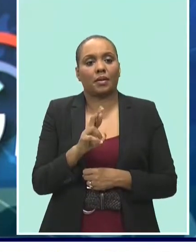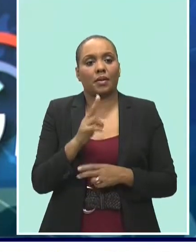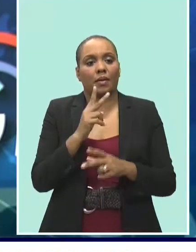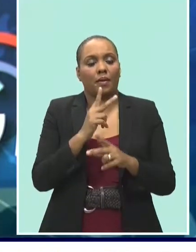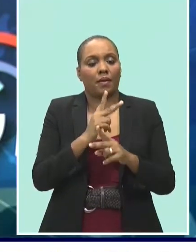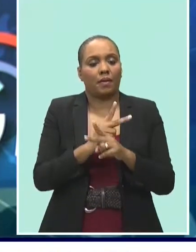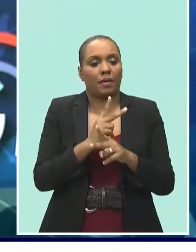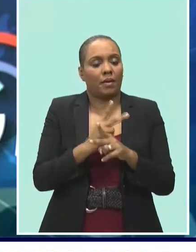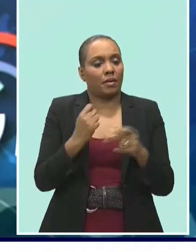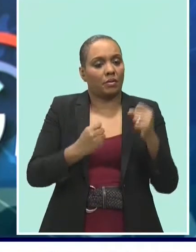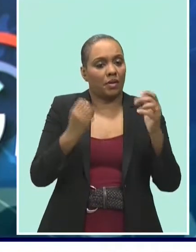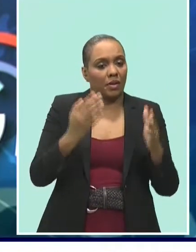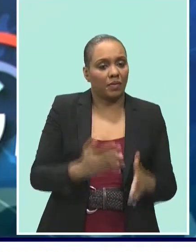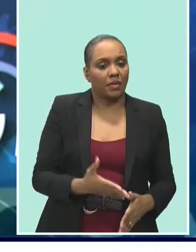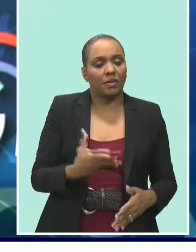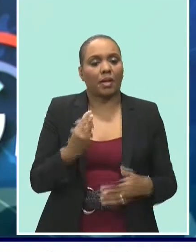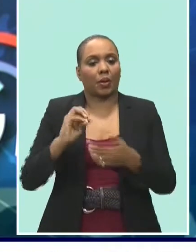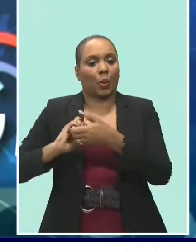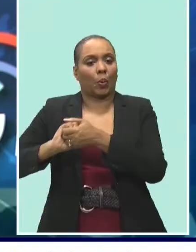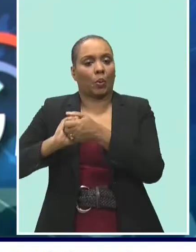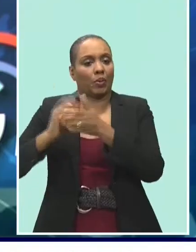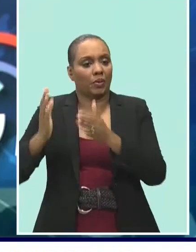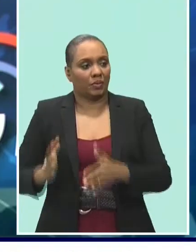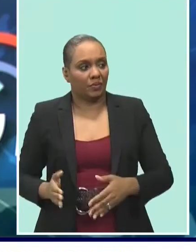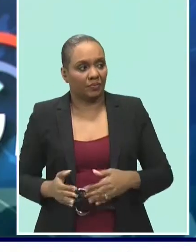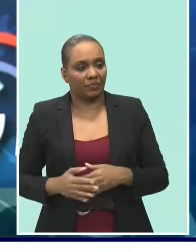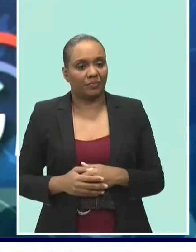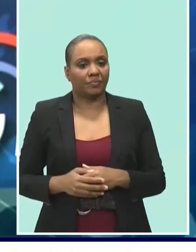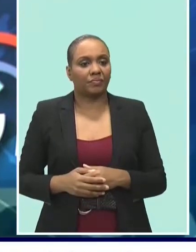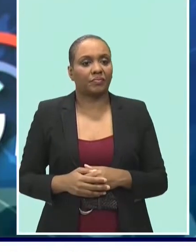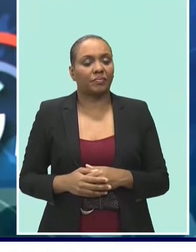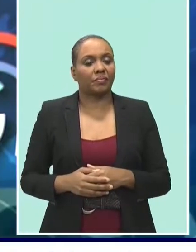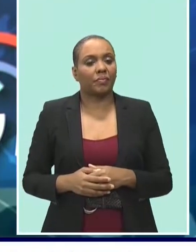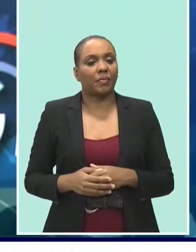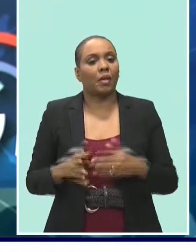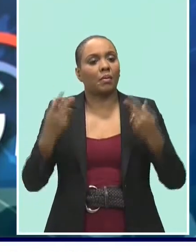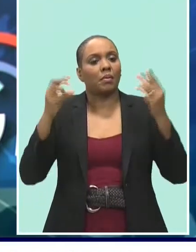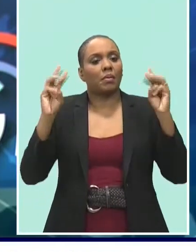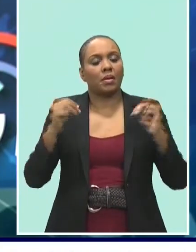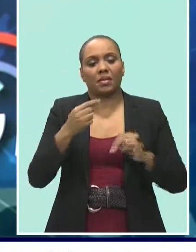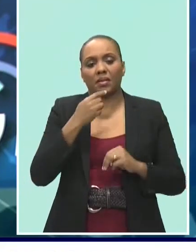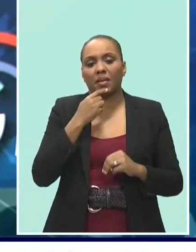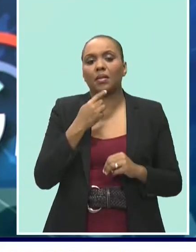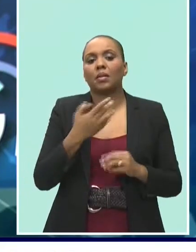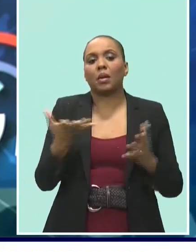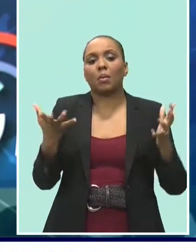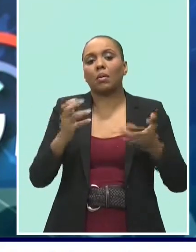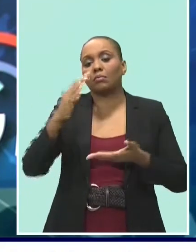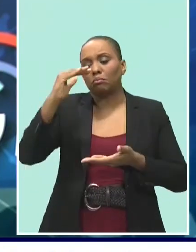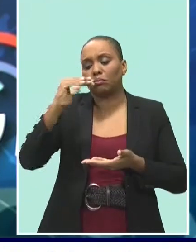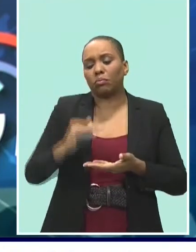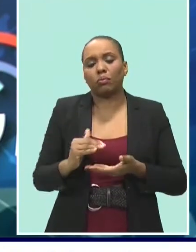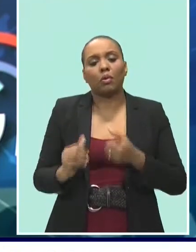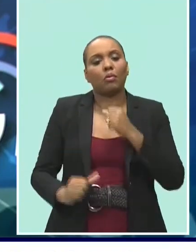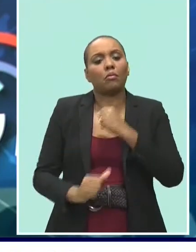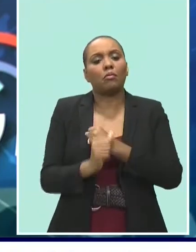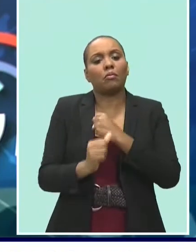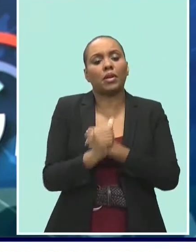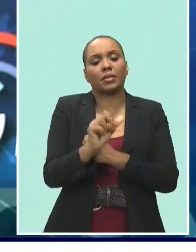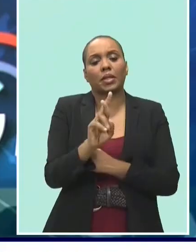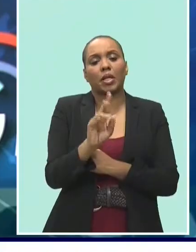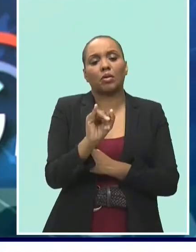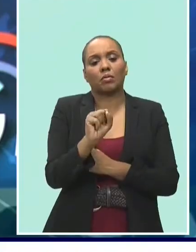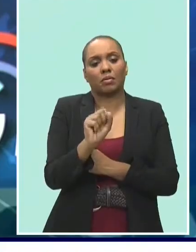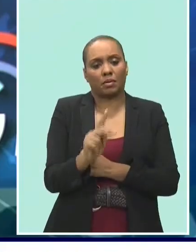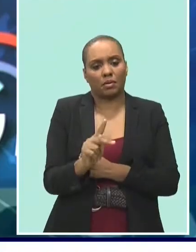the operators. Prime Minister Motley says this is in a bid to minimize the risk taken. Her comments came in response to